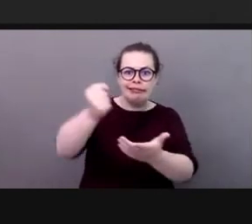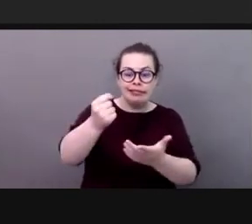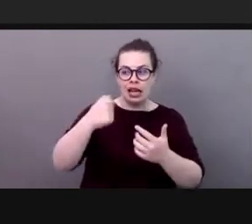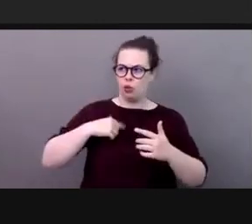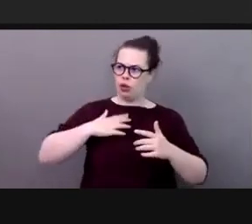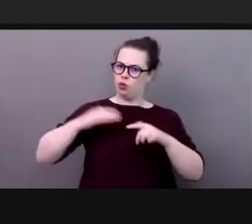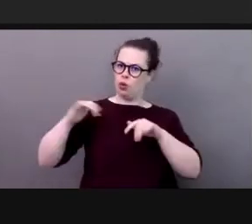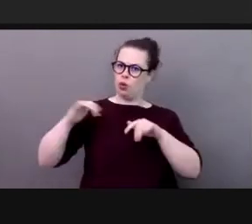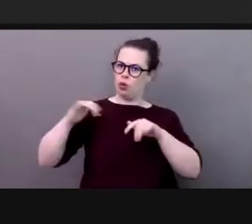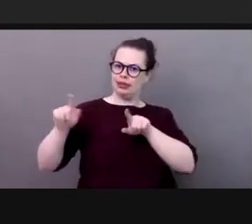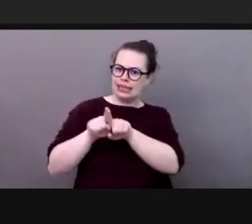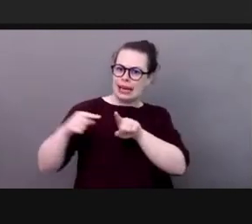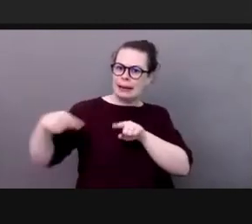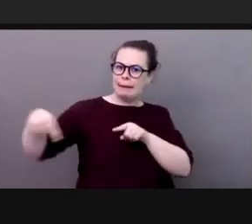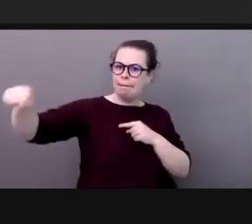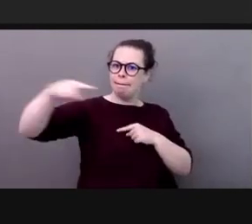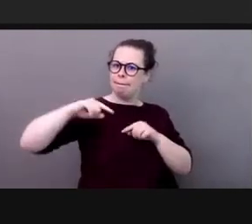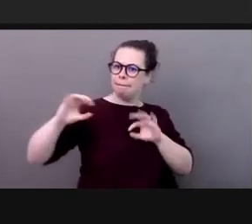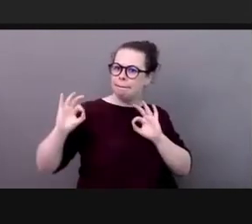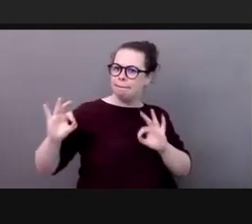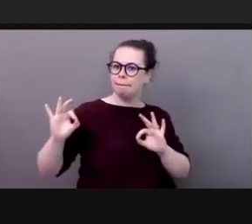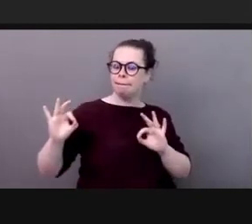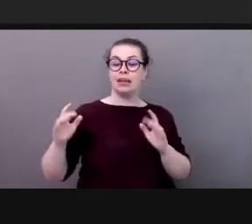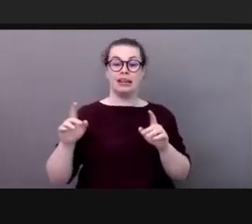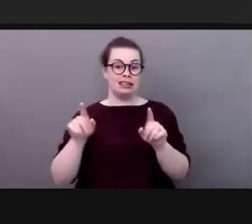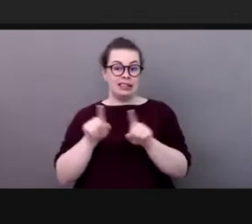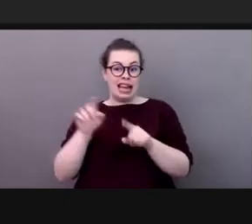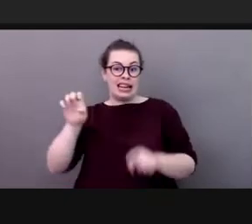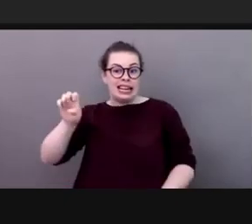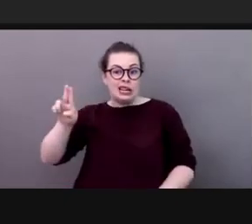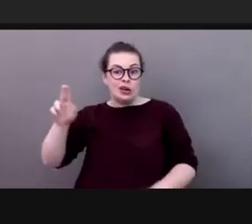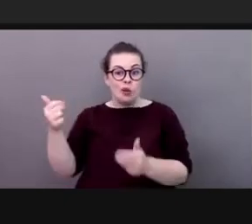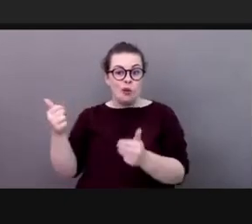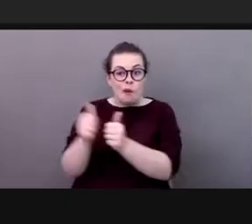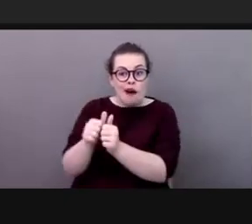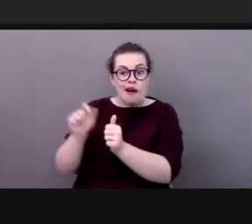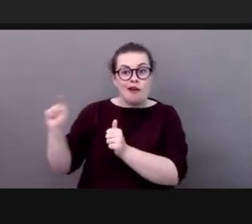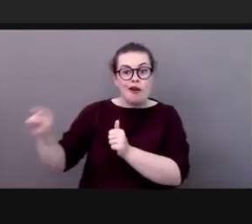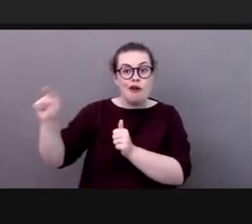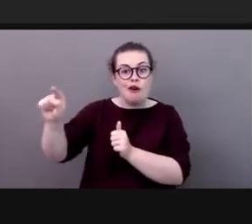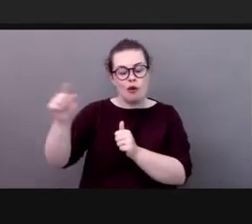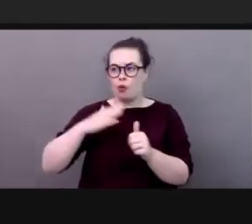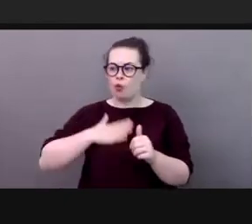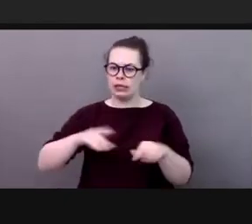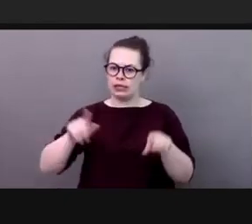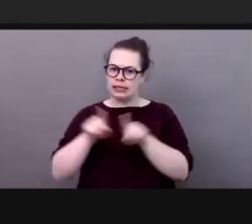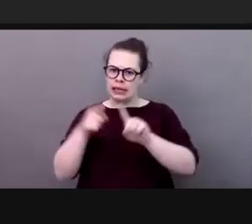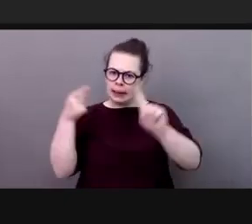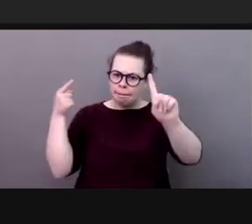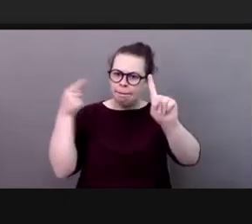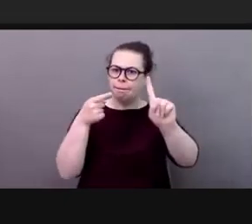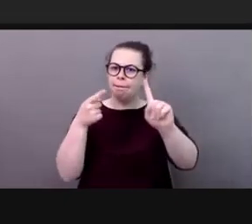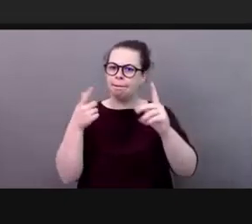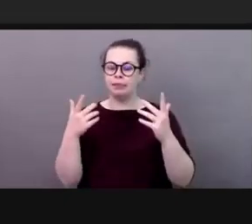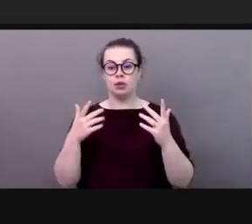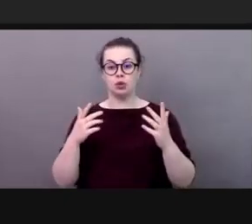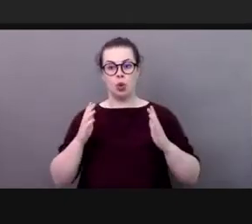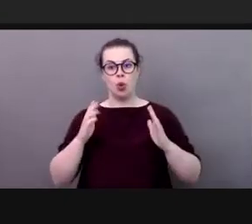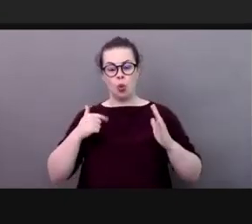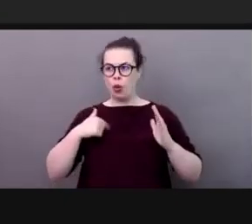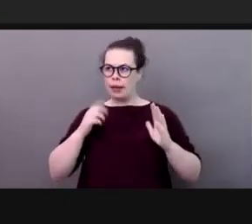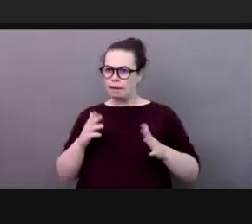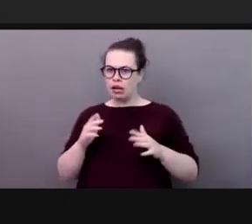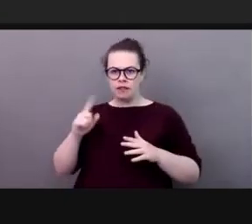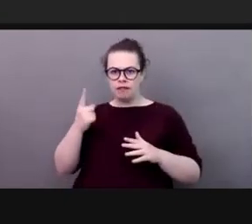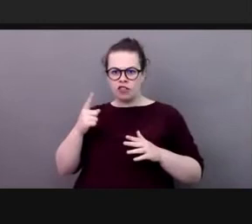you partners. So there's a need for us to be really connected,